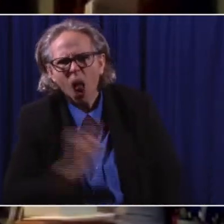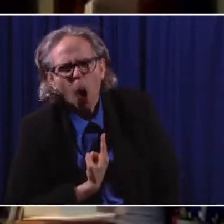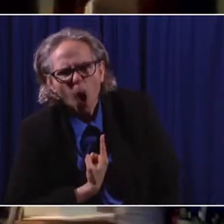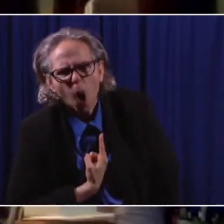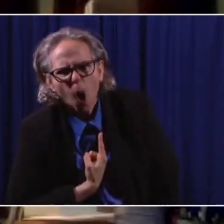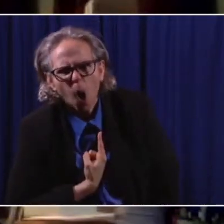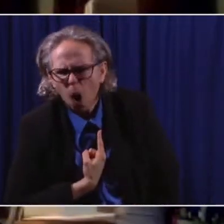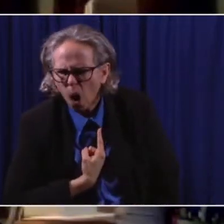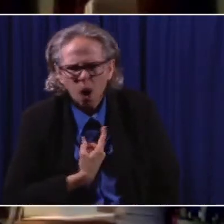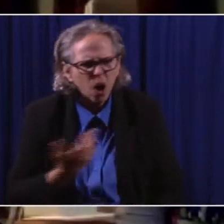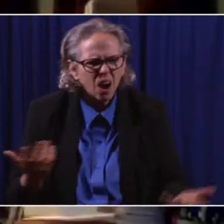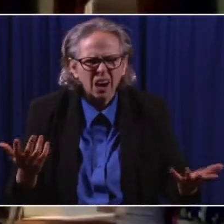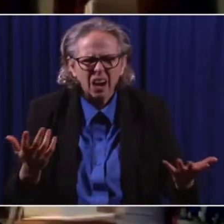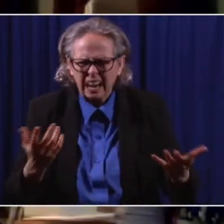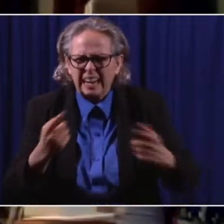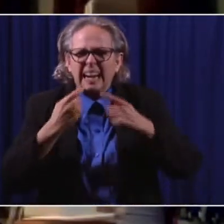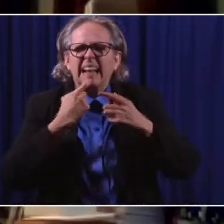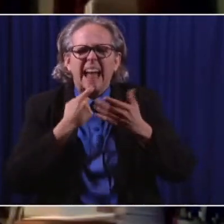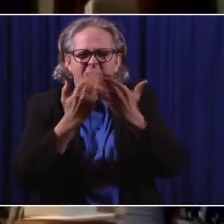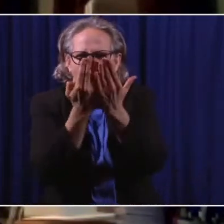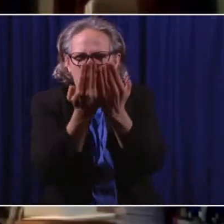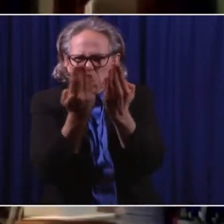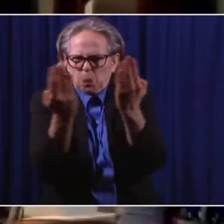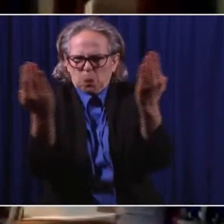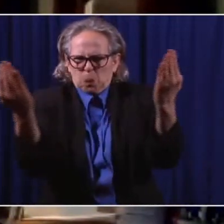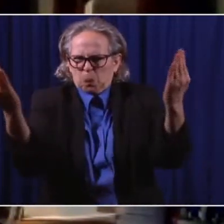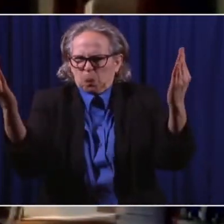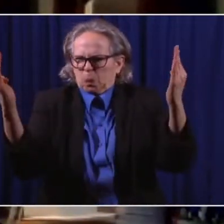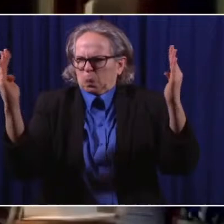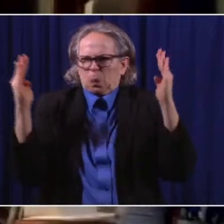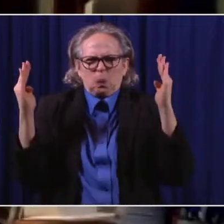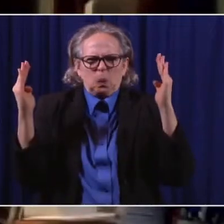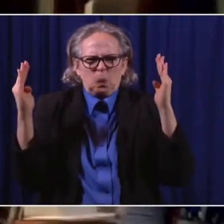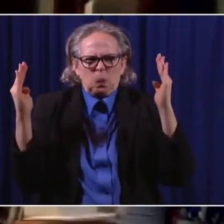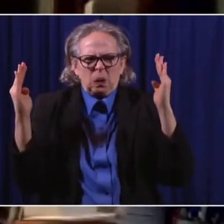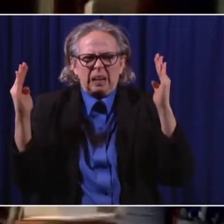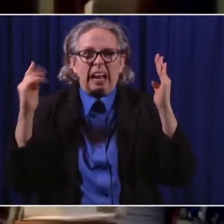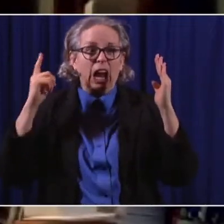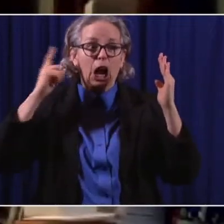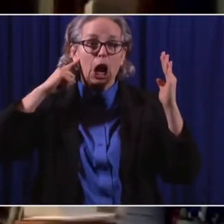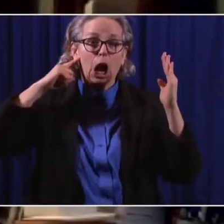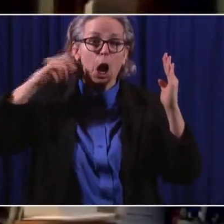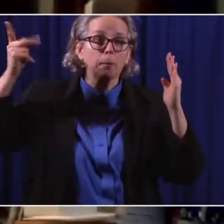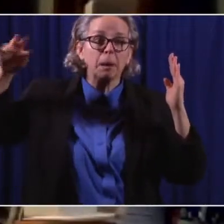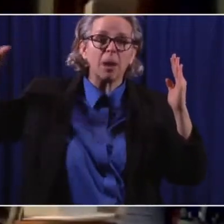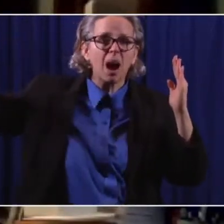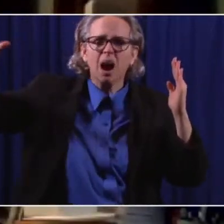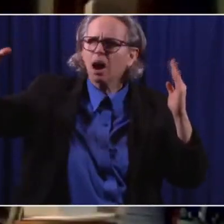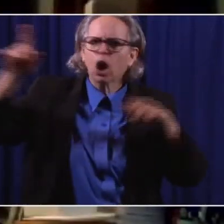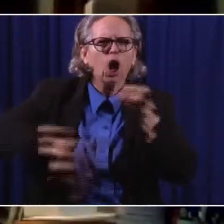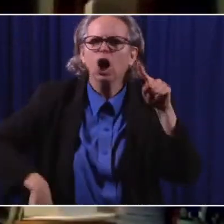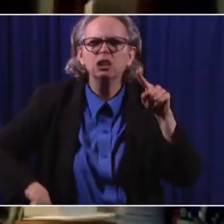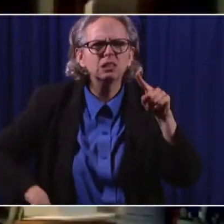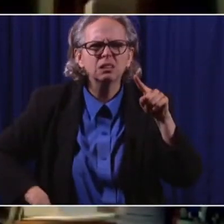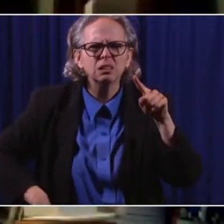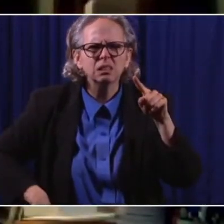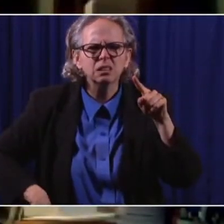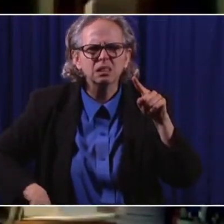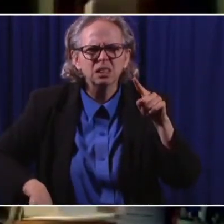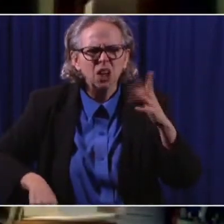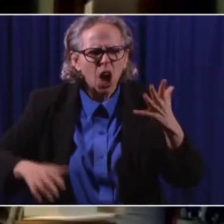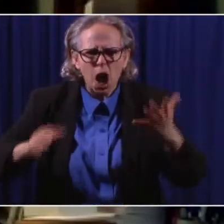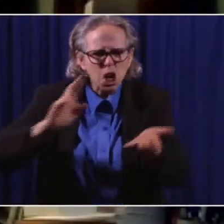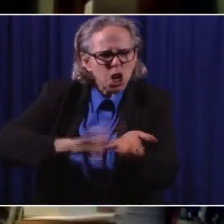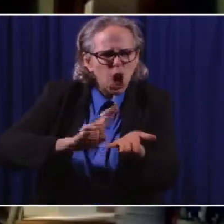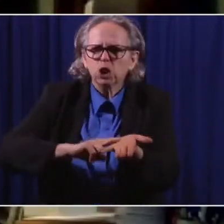thick glass. The glass was so thick that you couldn't hear the nurses on the other side of the glass. They would hold up a whiteboard, either giving